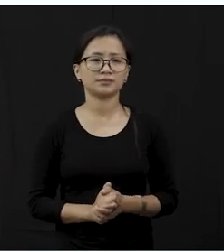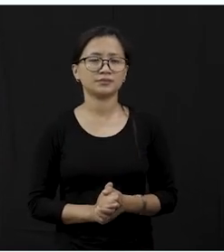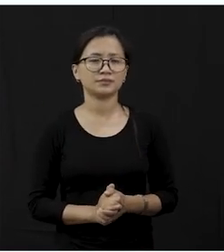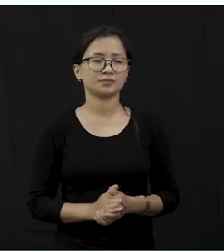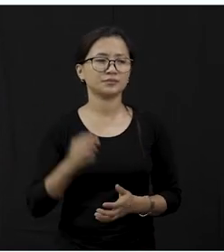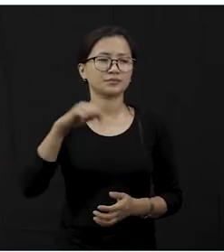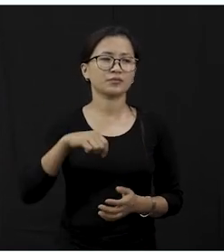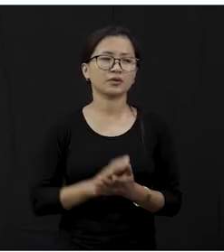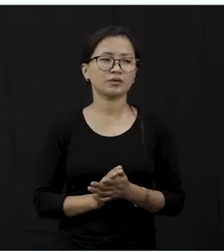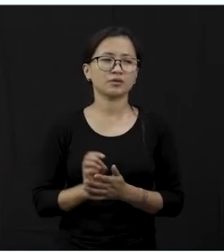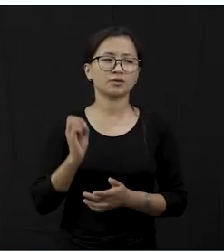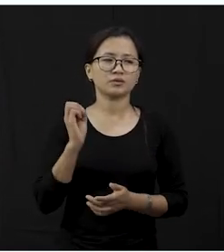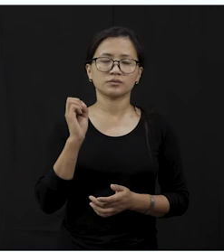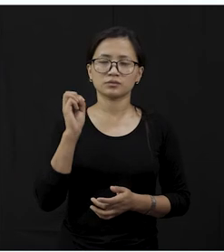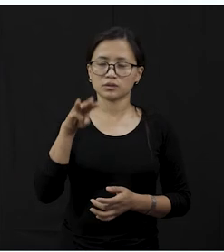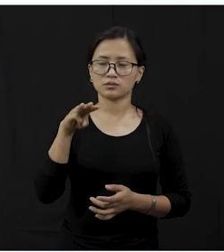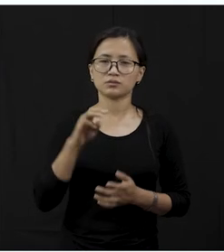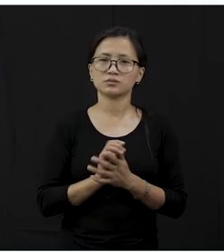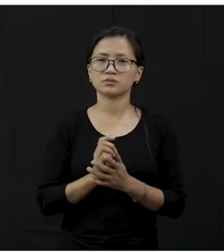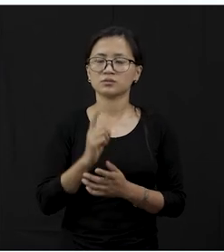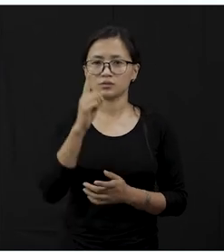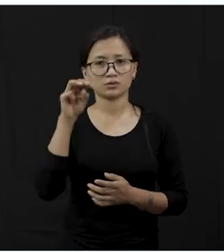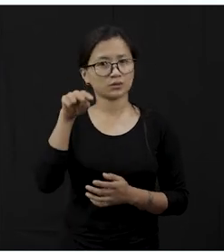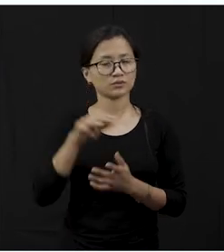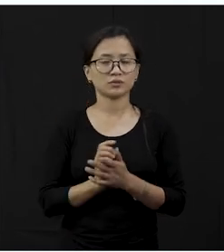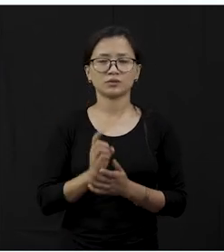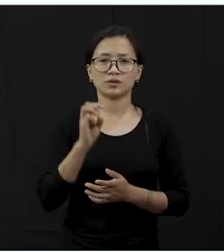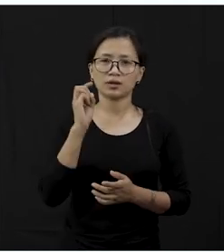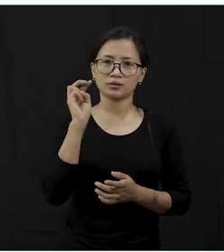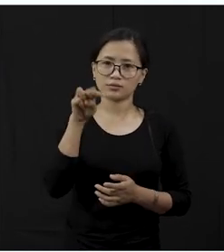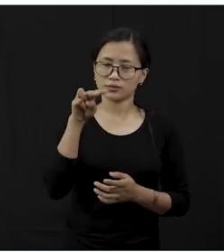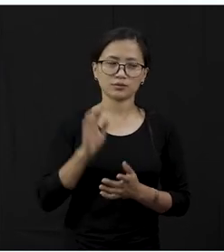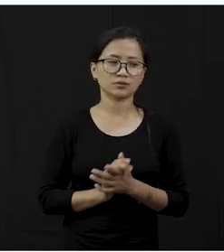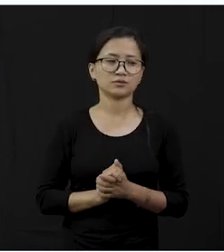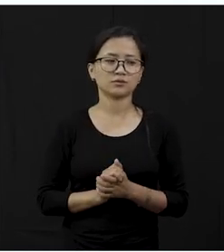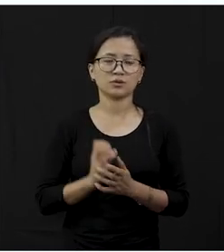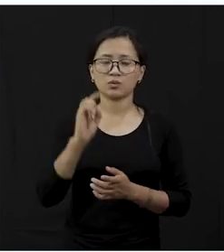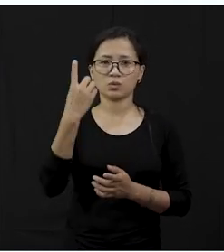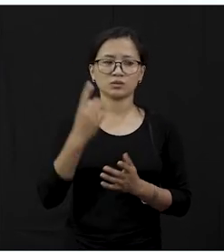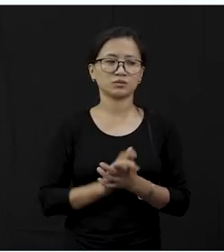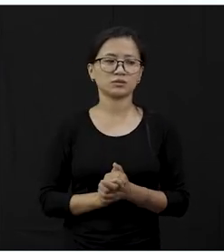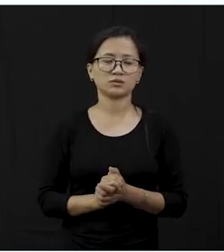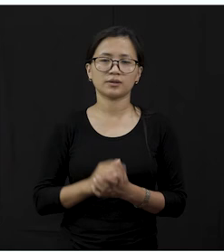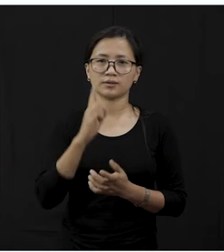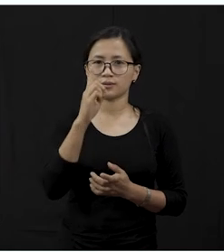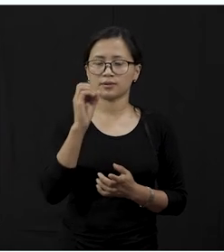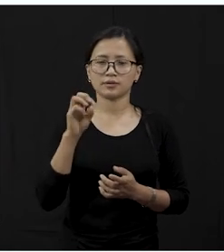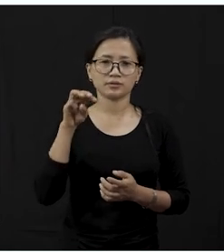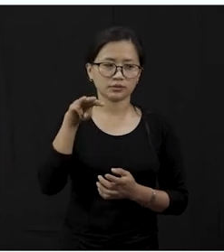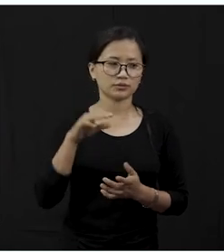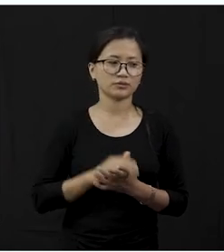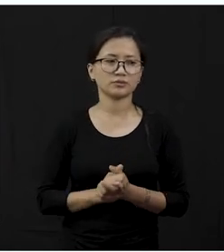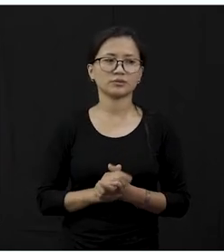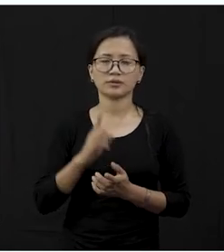So we have here thousands, hundreds, ones, 10,000s, and tens. So let's start from the first blank,